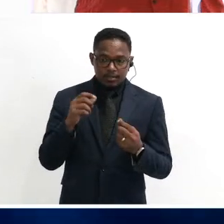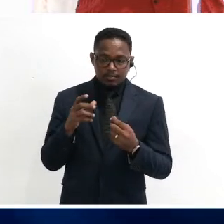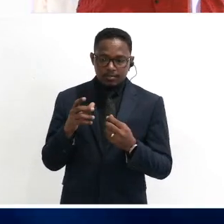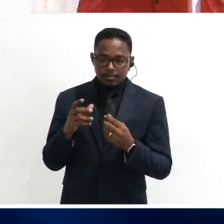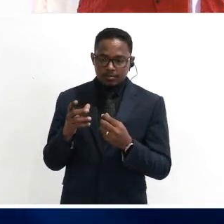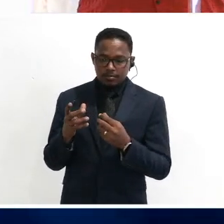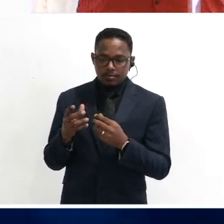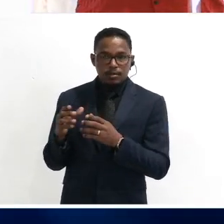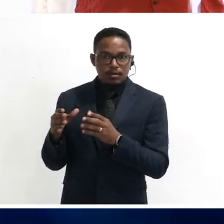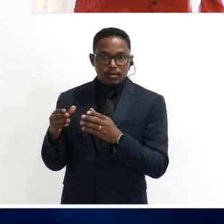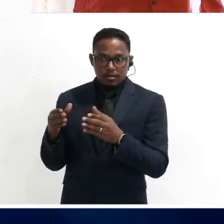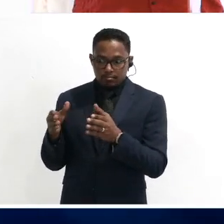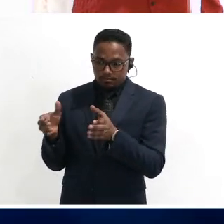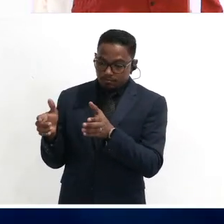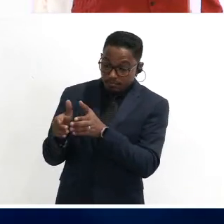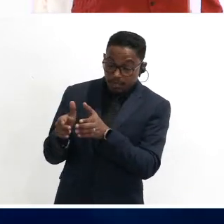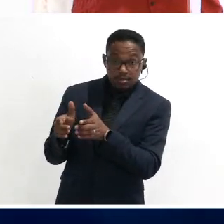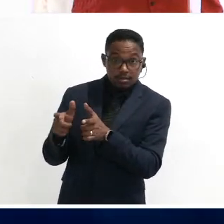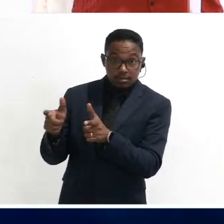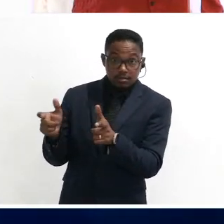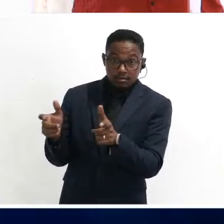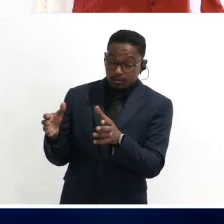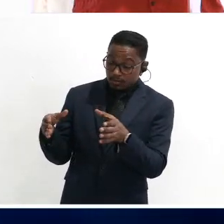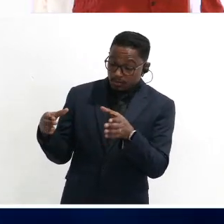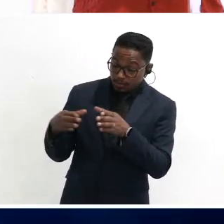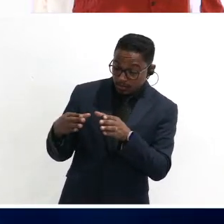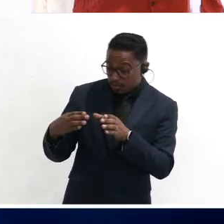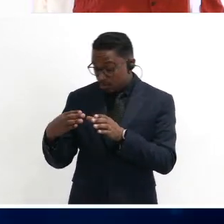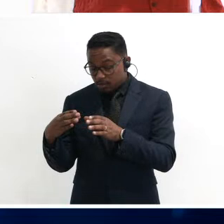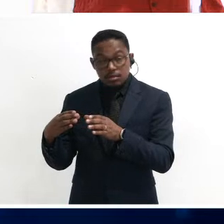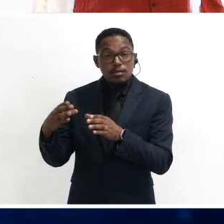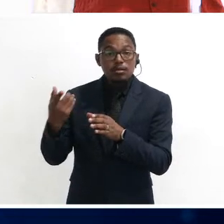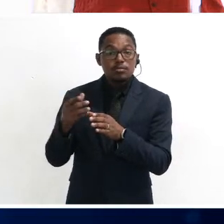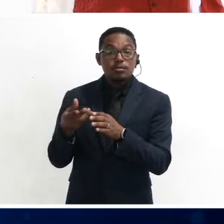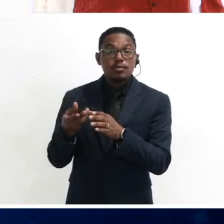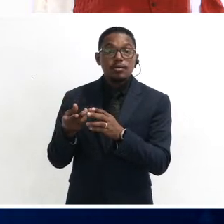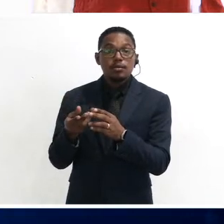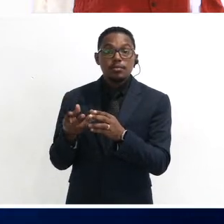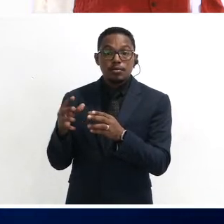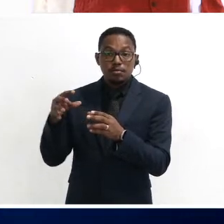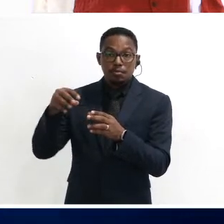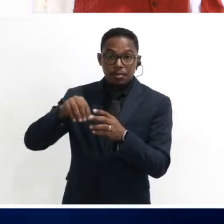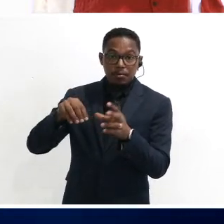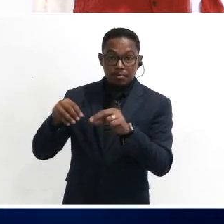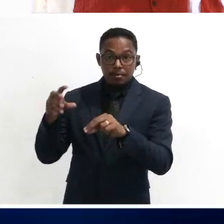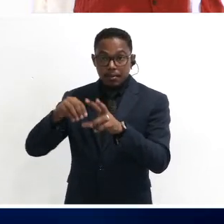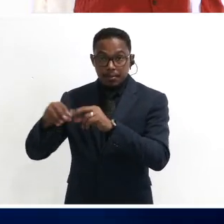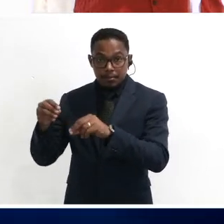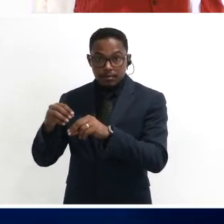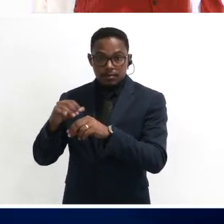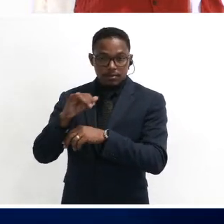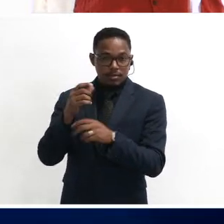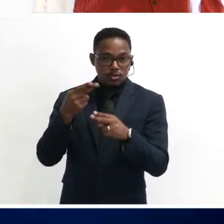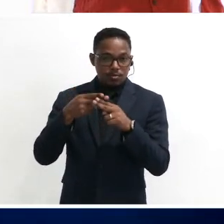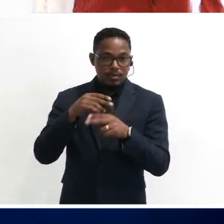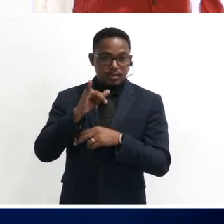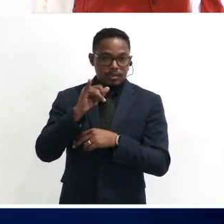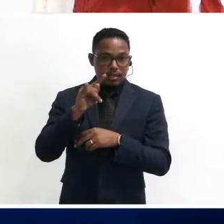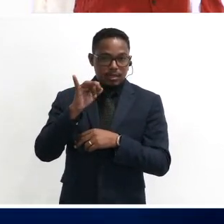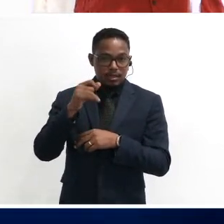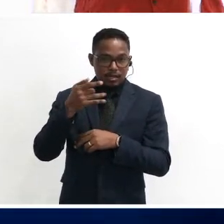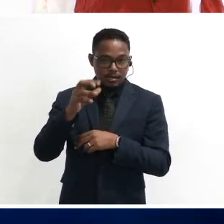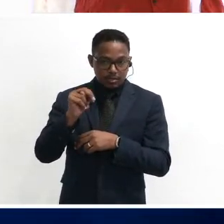right? So we do what has various terms in the industry, system in package or heterogeneous